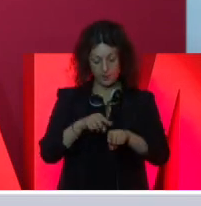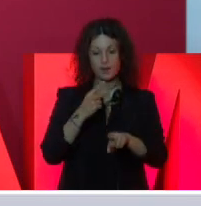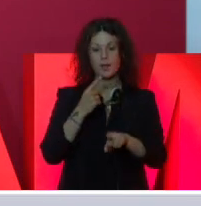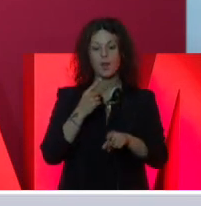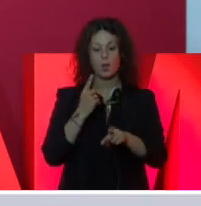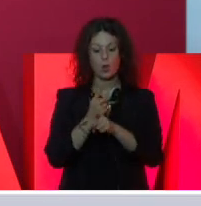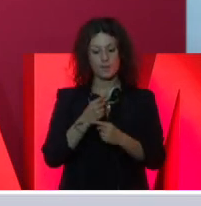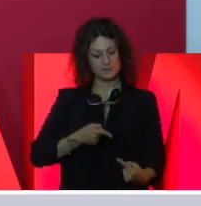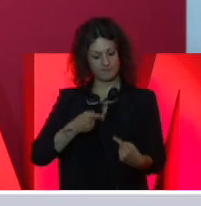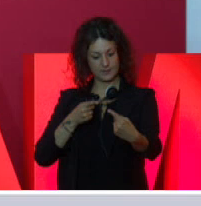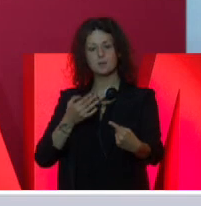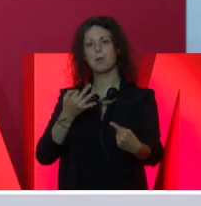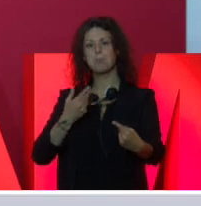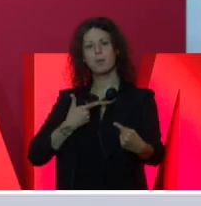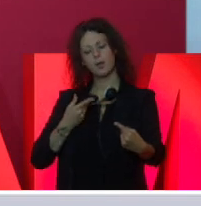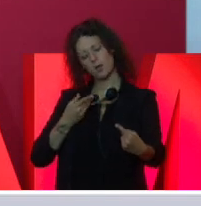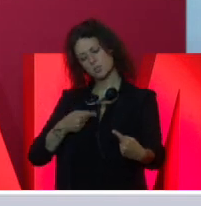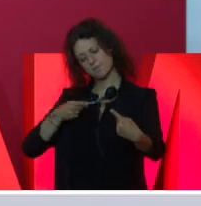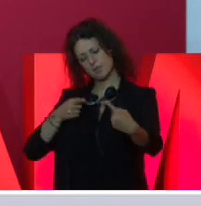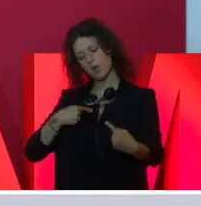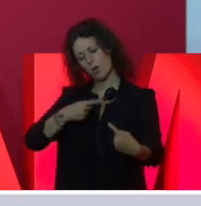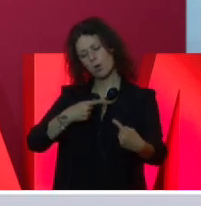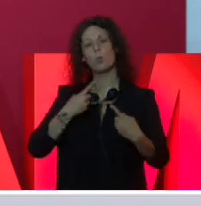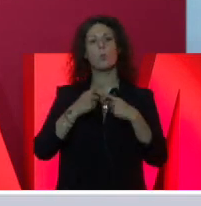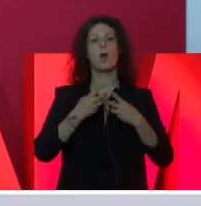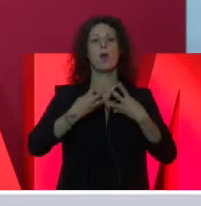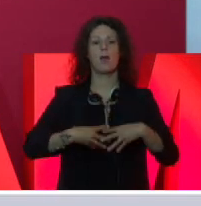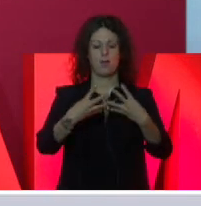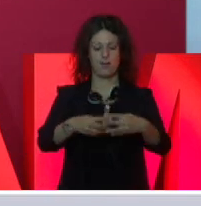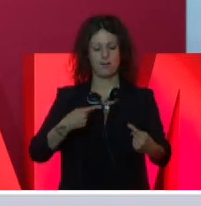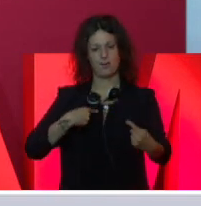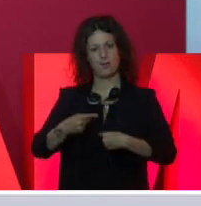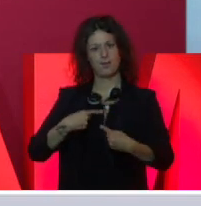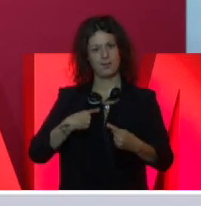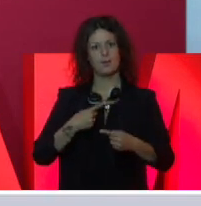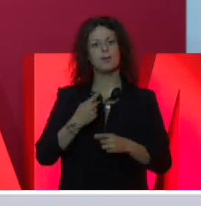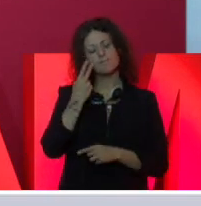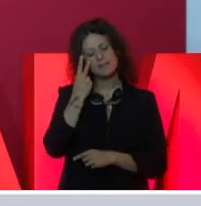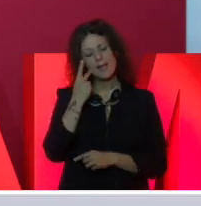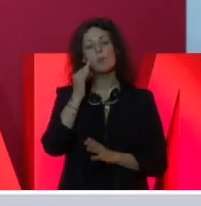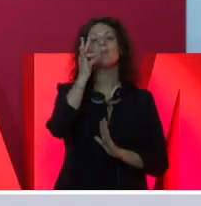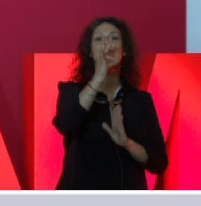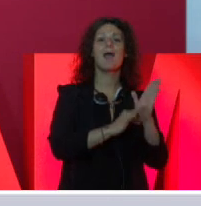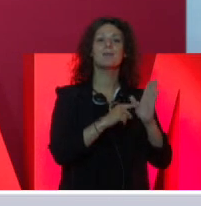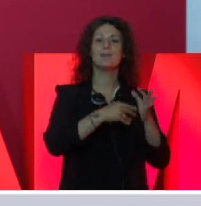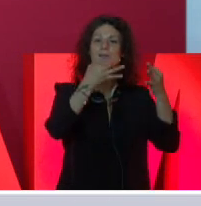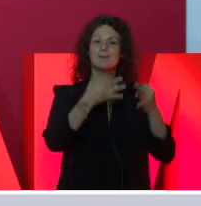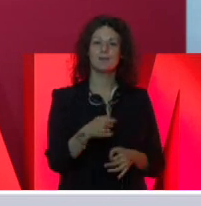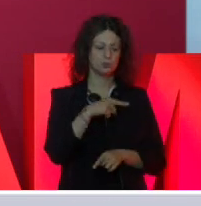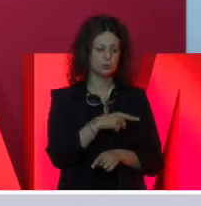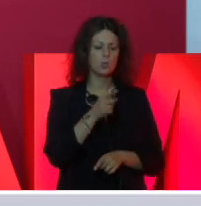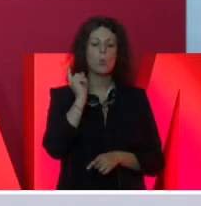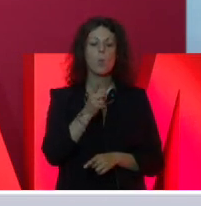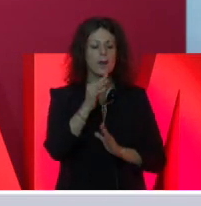machine learning with machine learning. How? We must go for data mining to discover